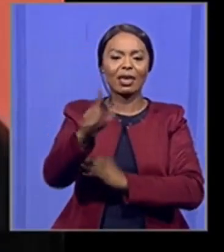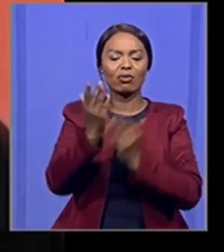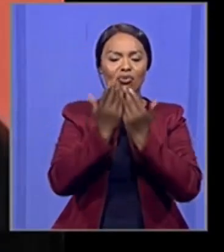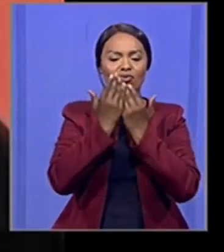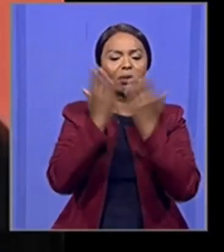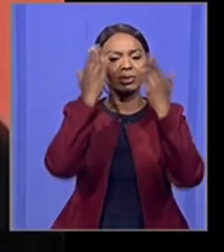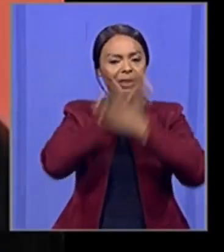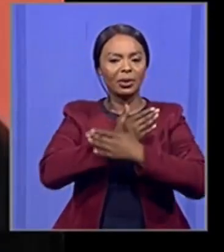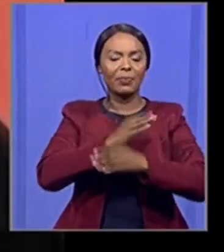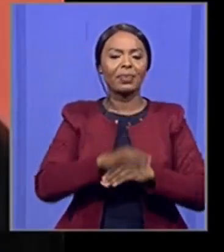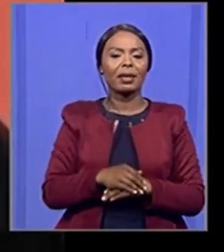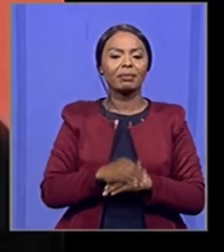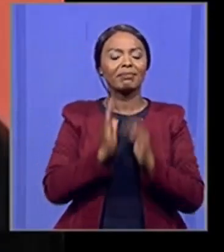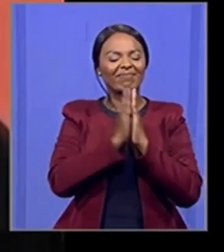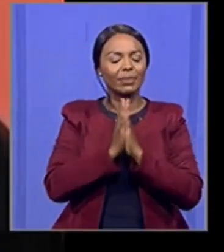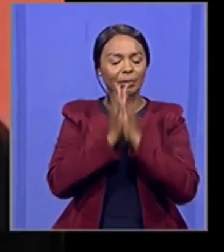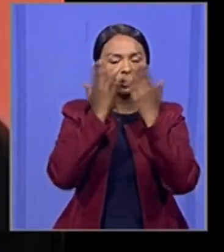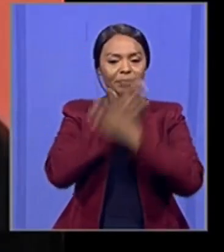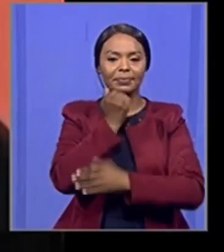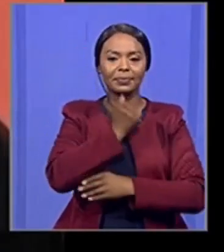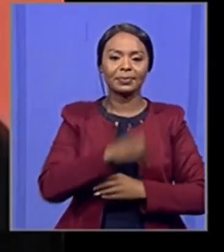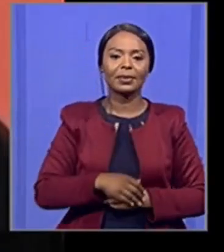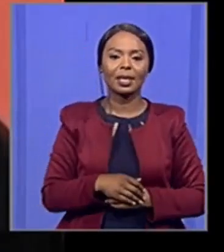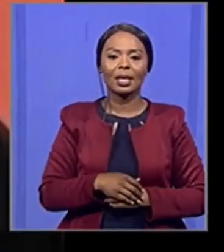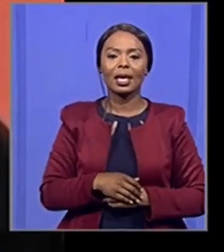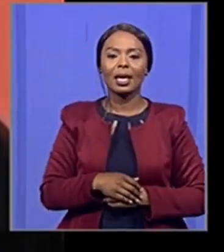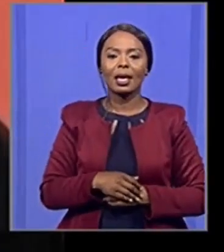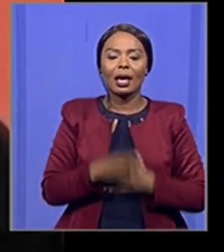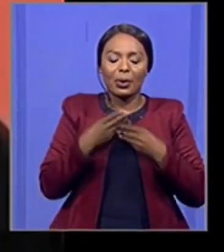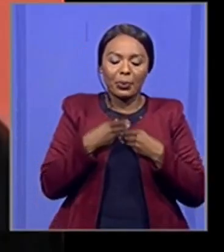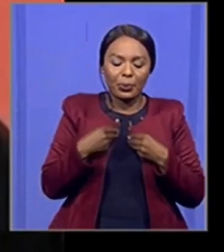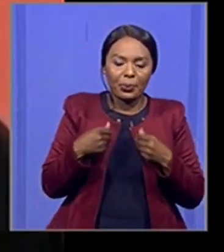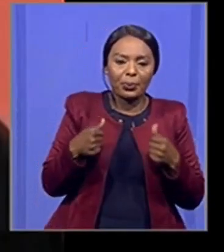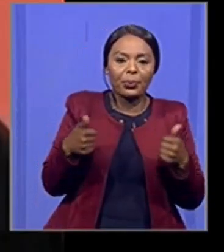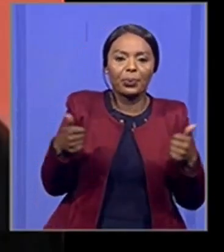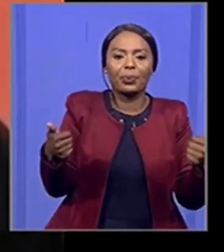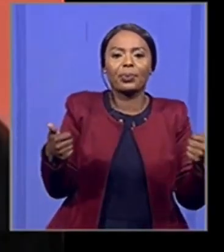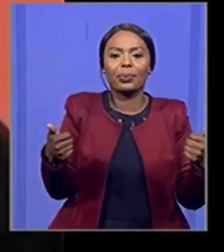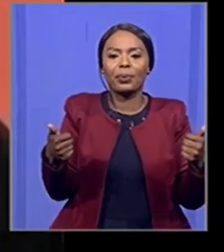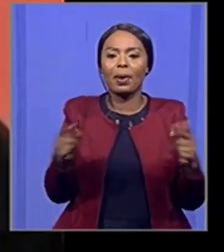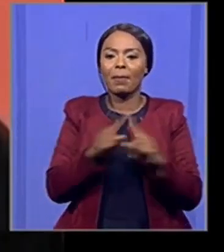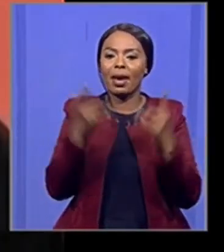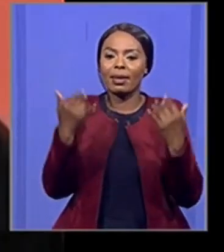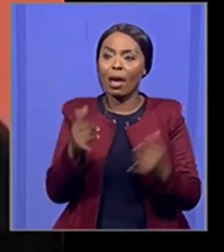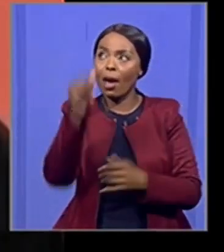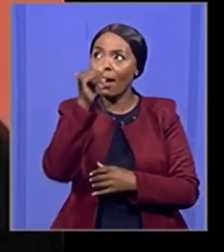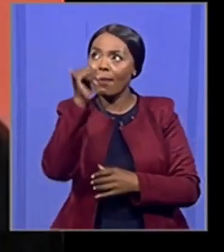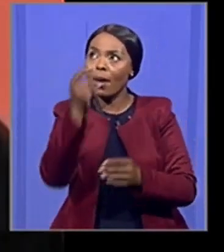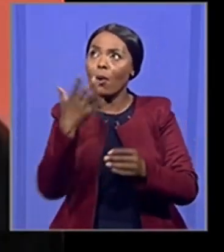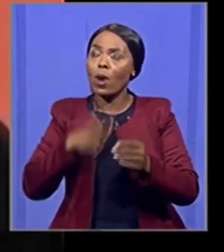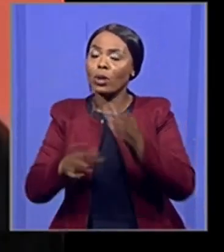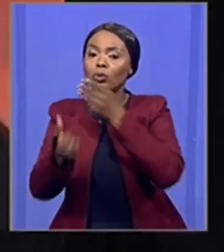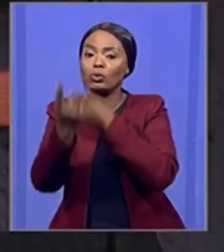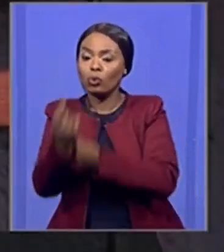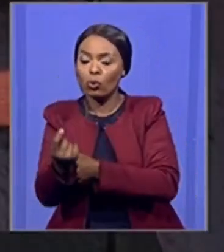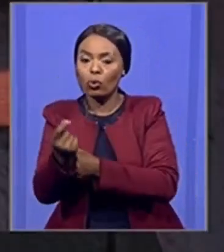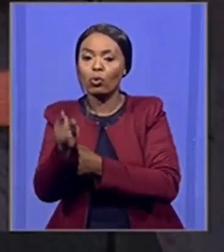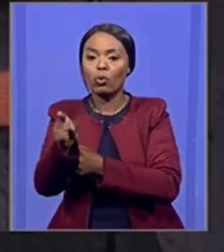themselves and getting themselves in gear with what the criminals are wanting to do within the